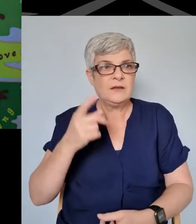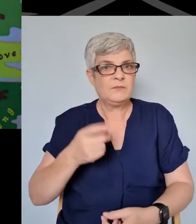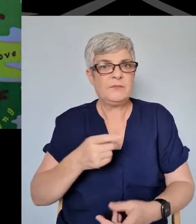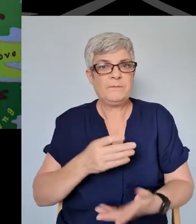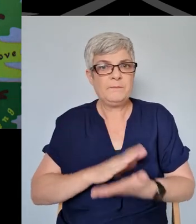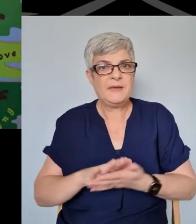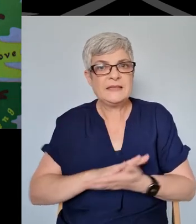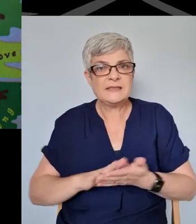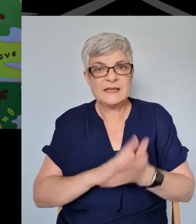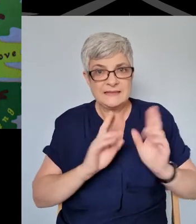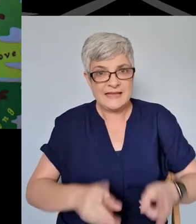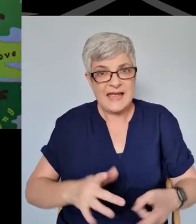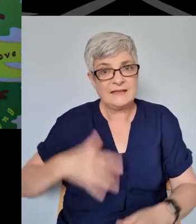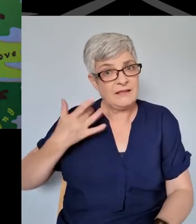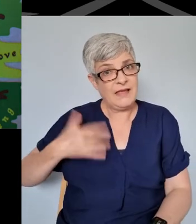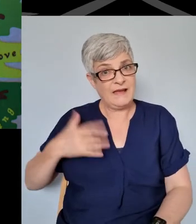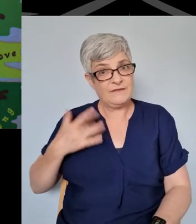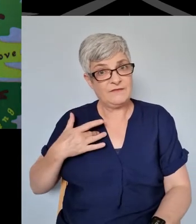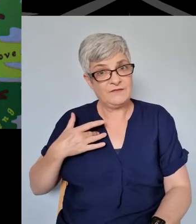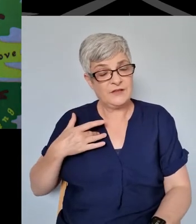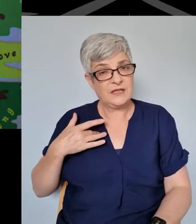light where there is darkness.